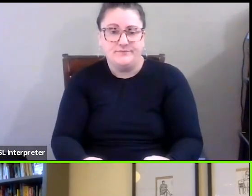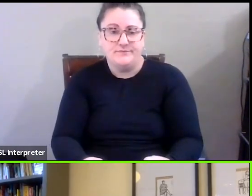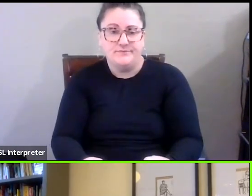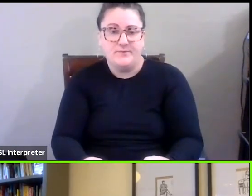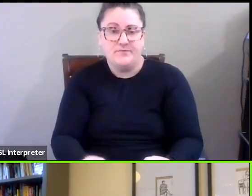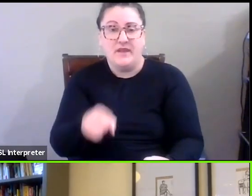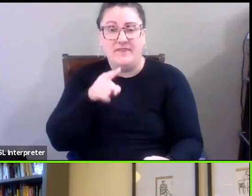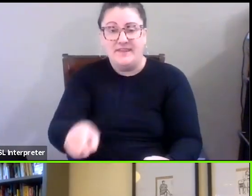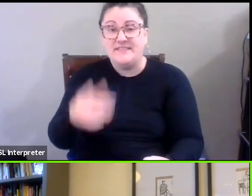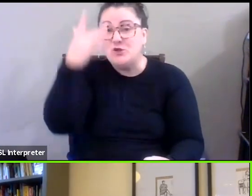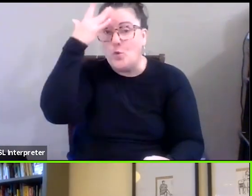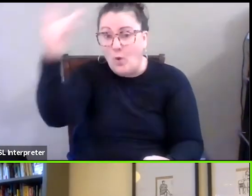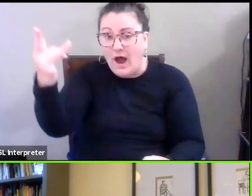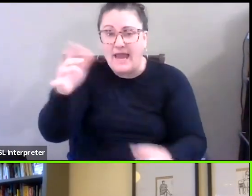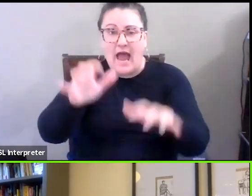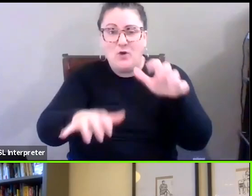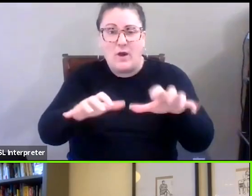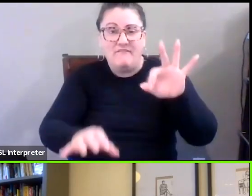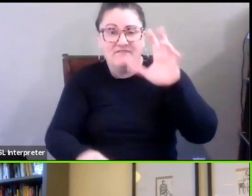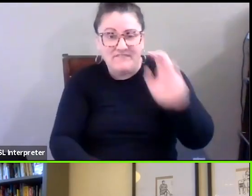why I write fiction.